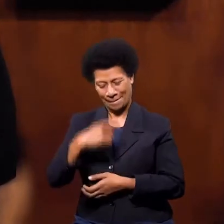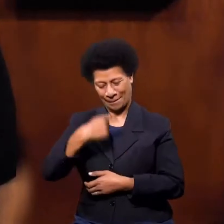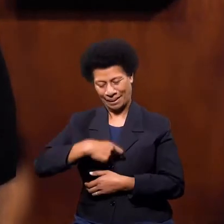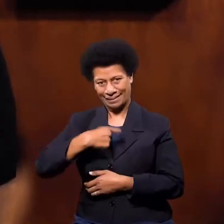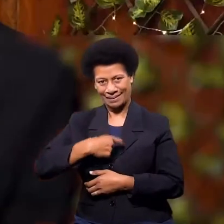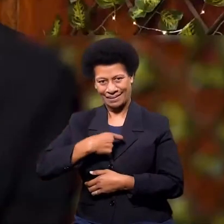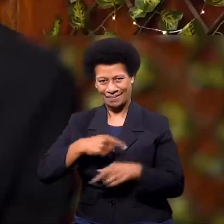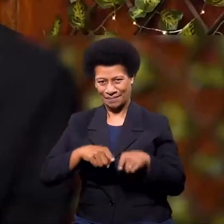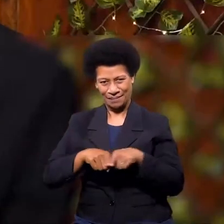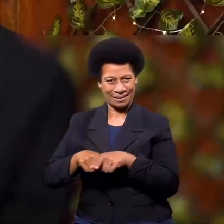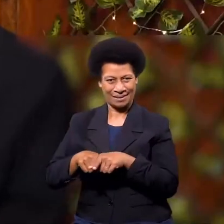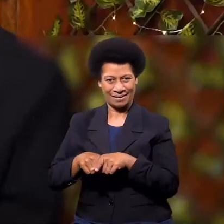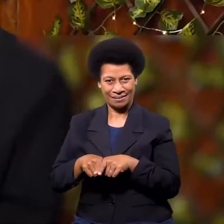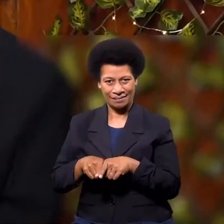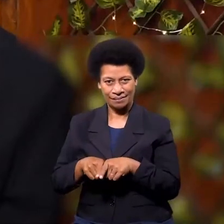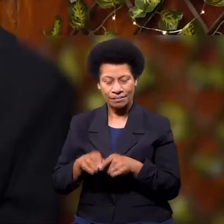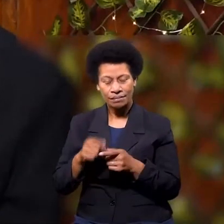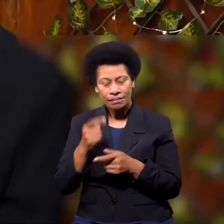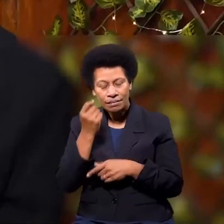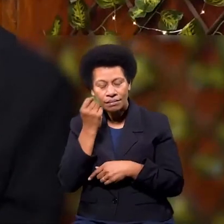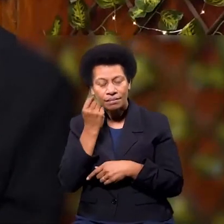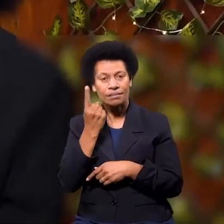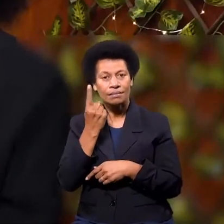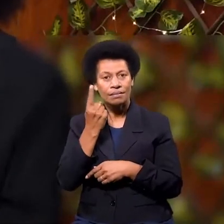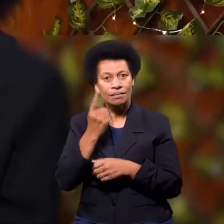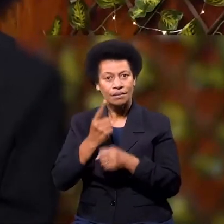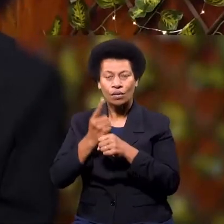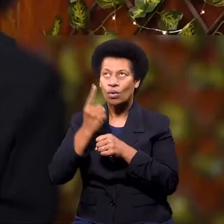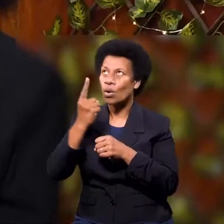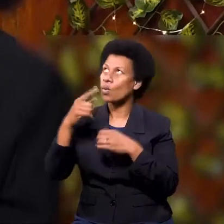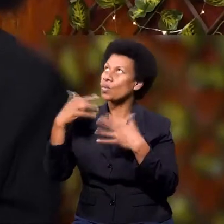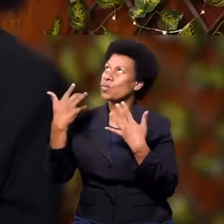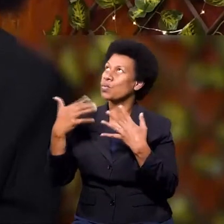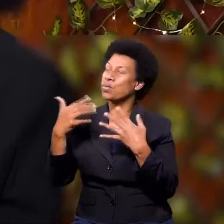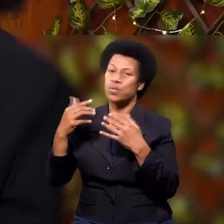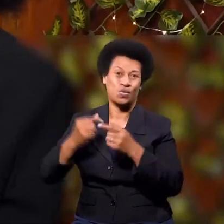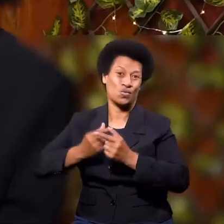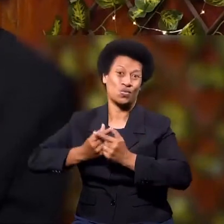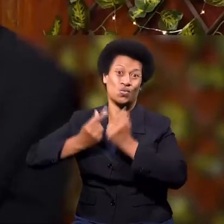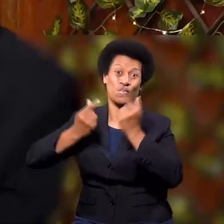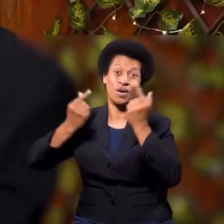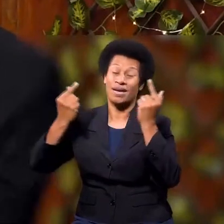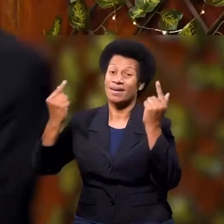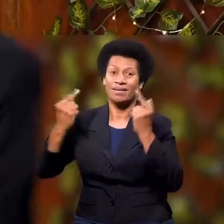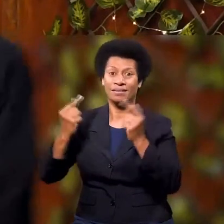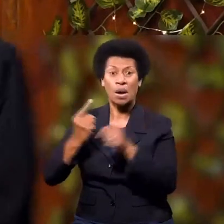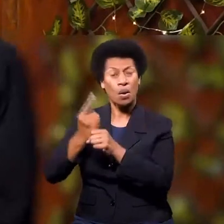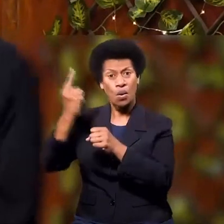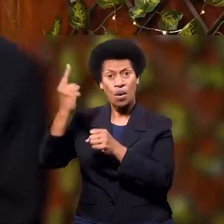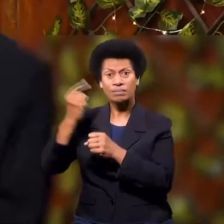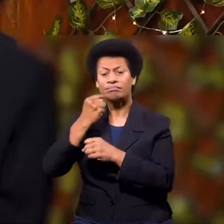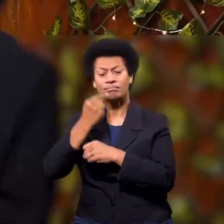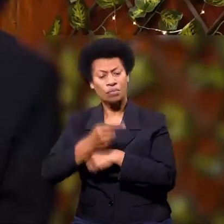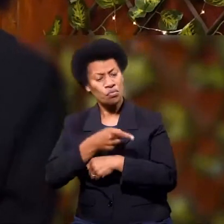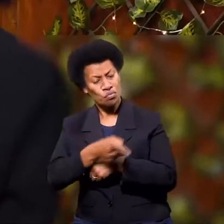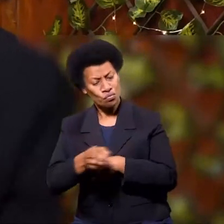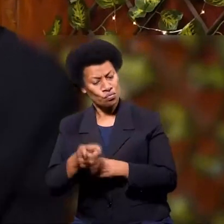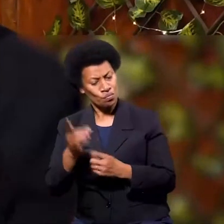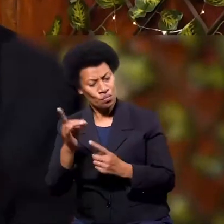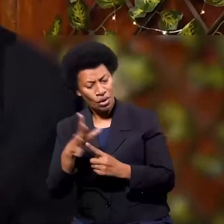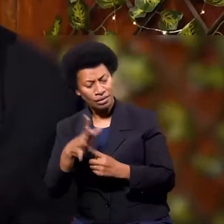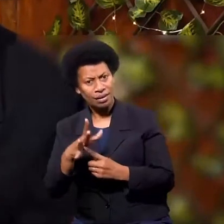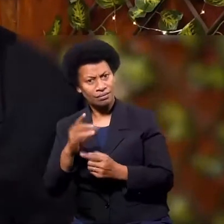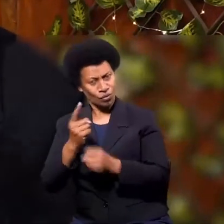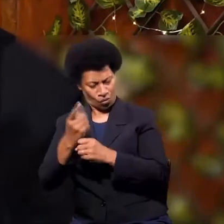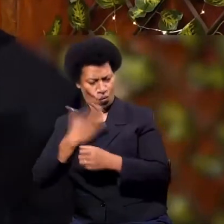Personalizes it. You know, it just gives us that glimpse of what a great God we serve. You are so important to Him. Yes. That He